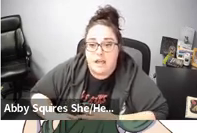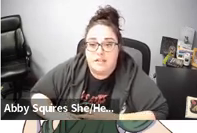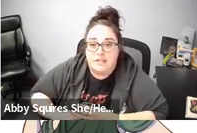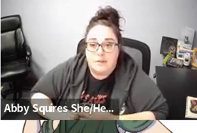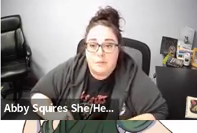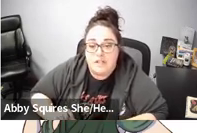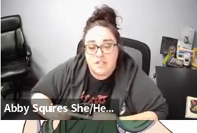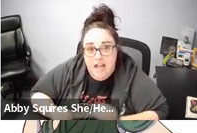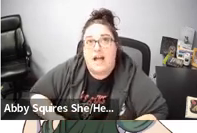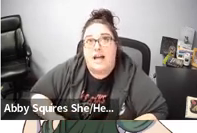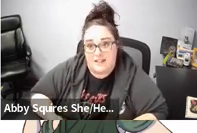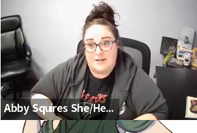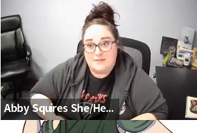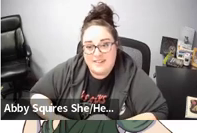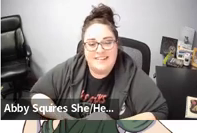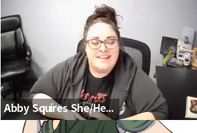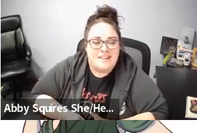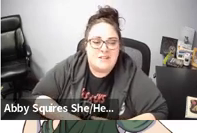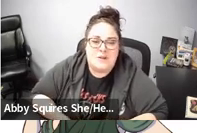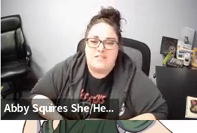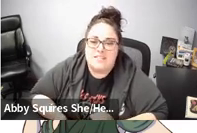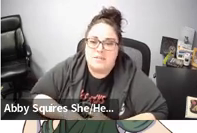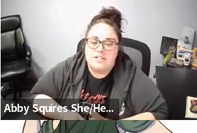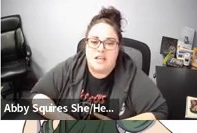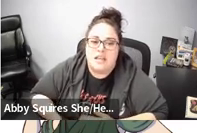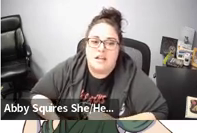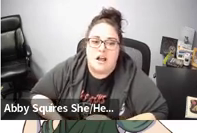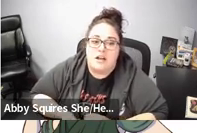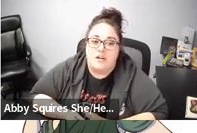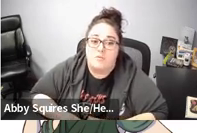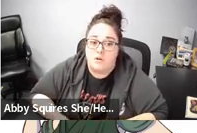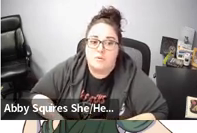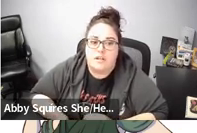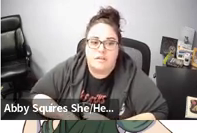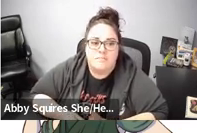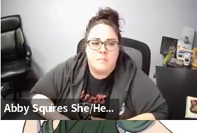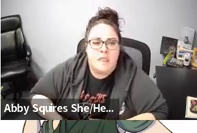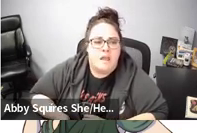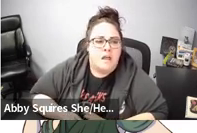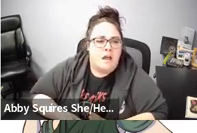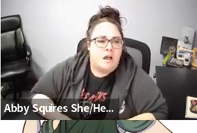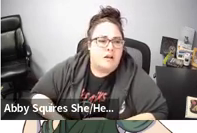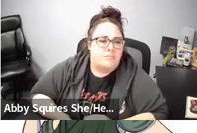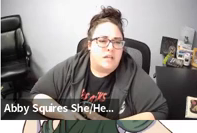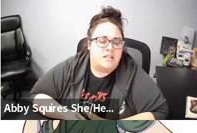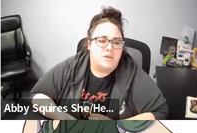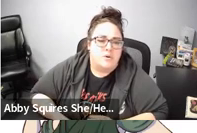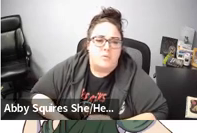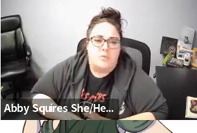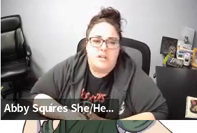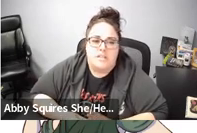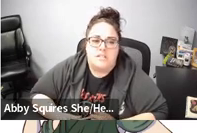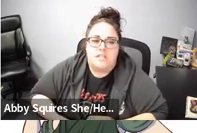and Beyond, which I love. They also have a similar site, Roll20. And